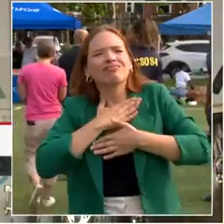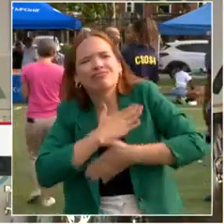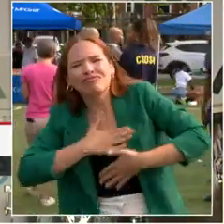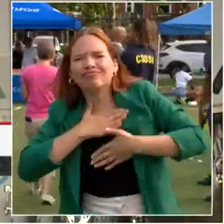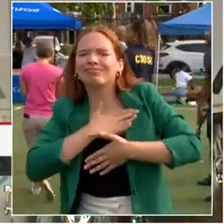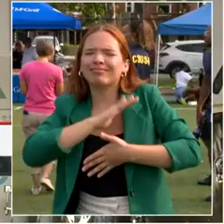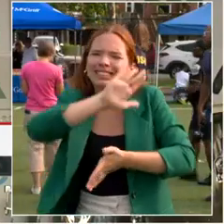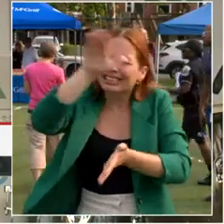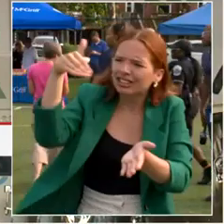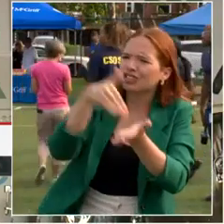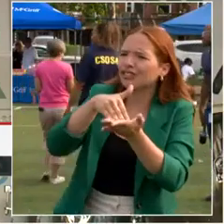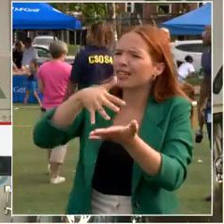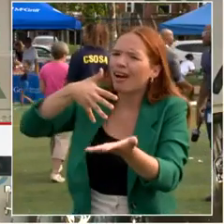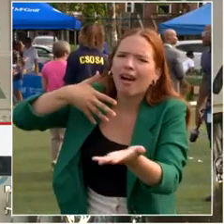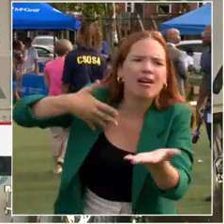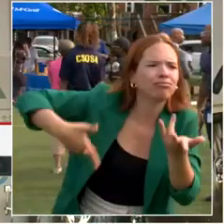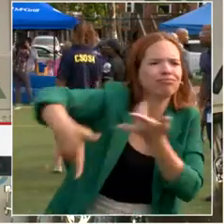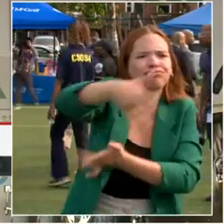give it up.